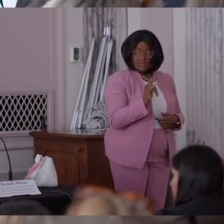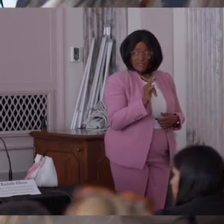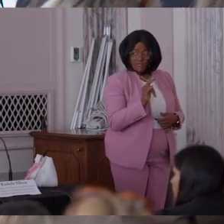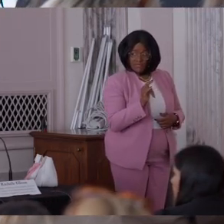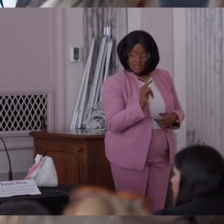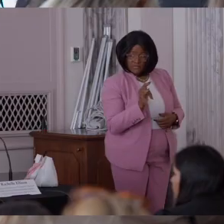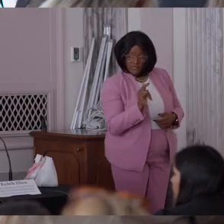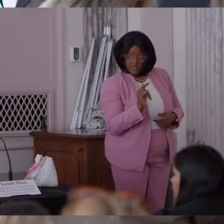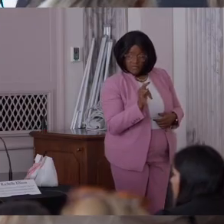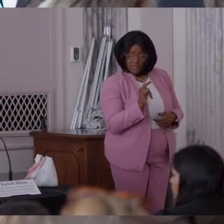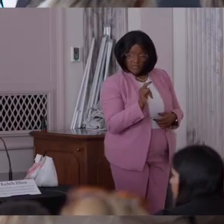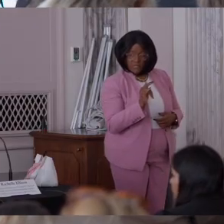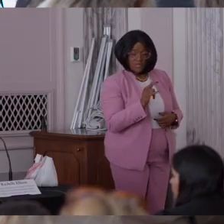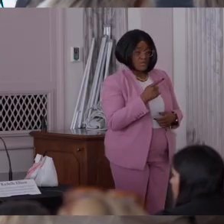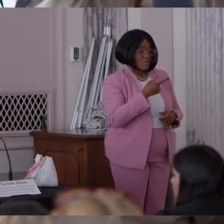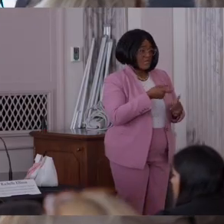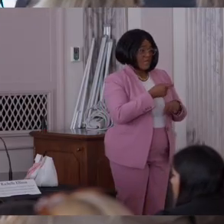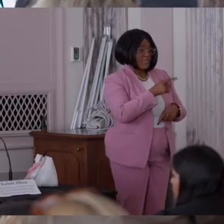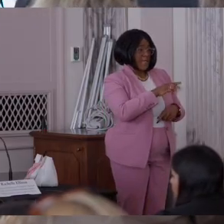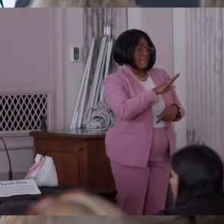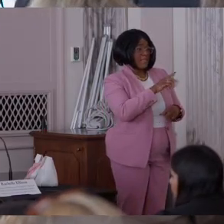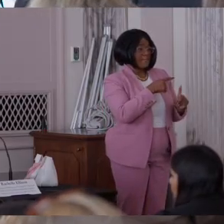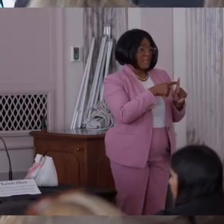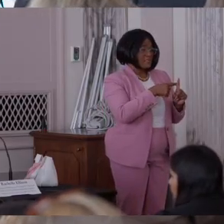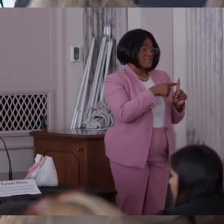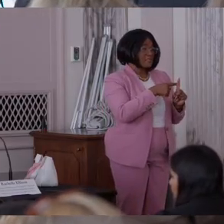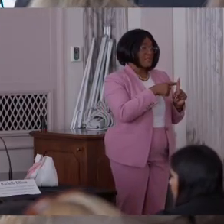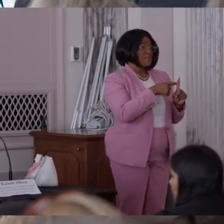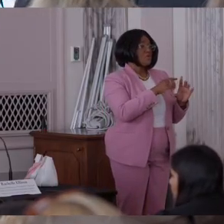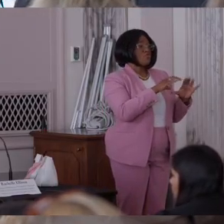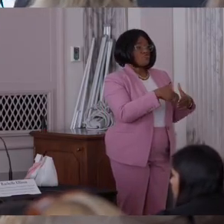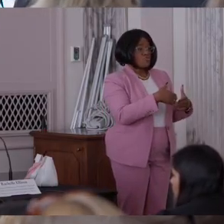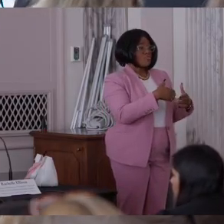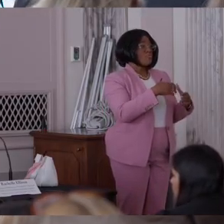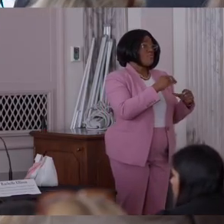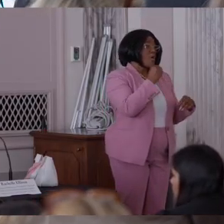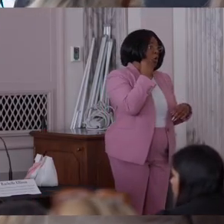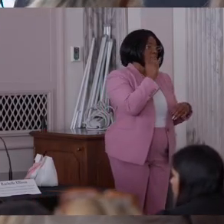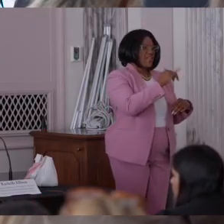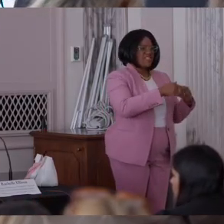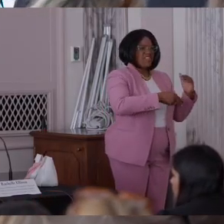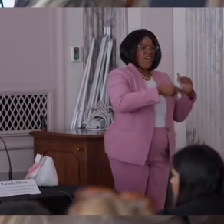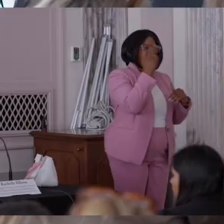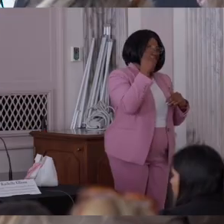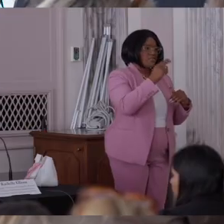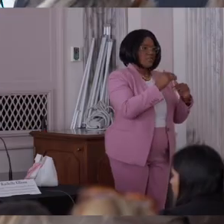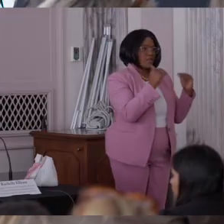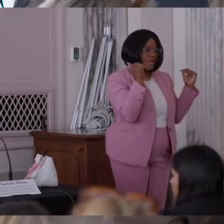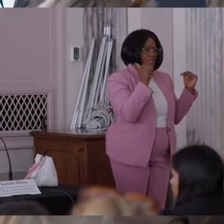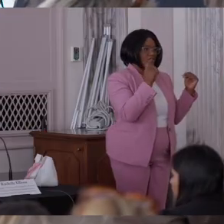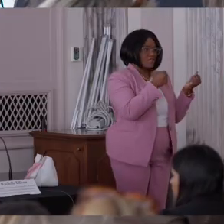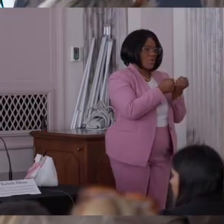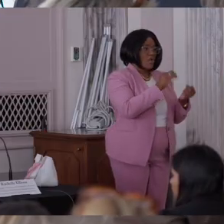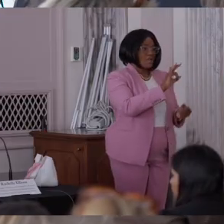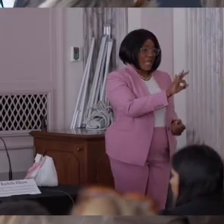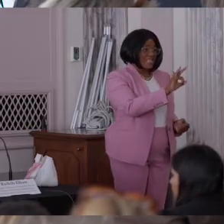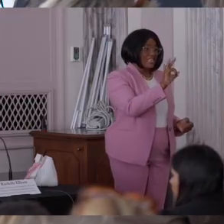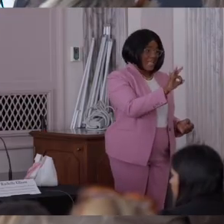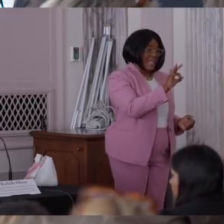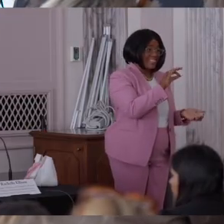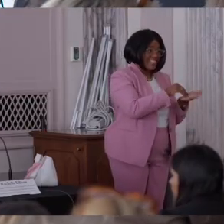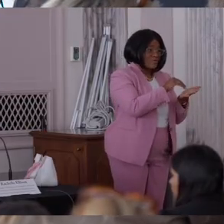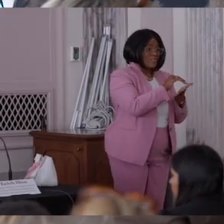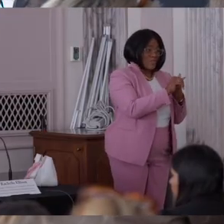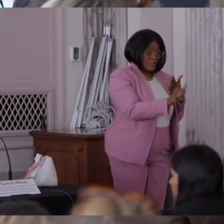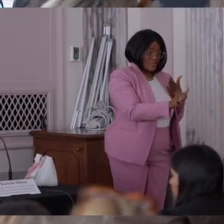for A+ group home, that's the highest level of support, is $99,000 a year.